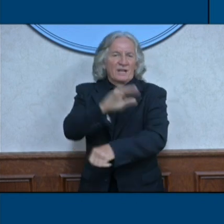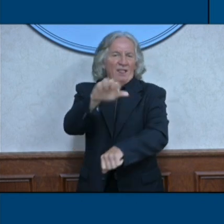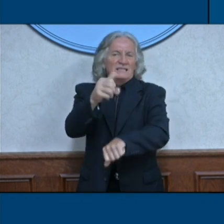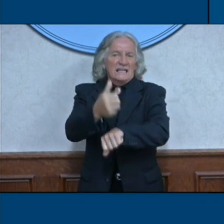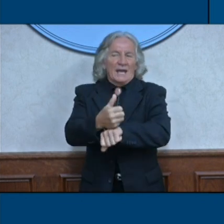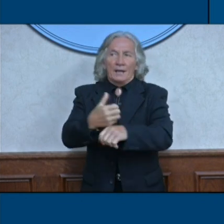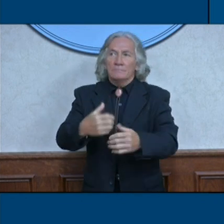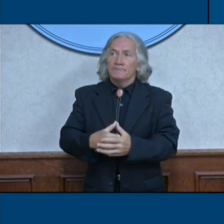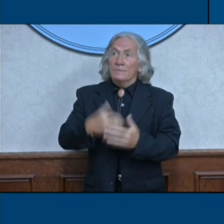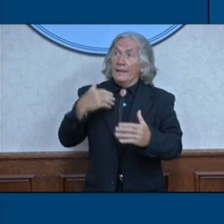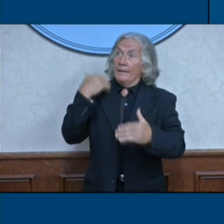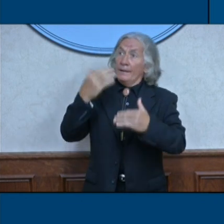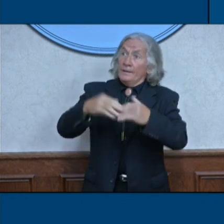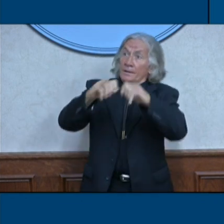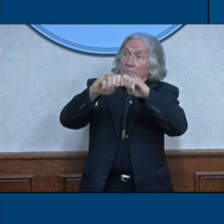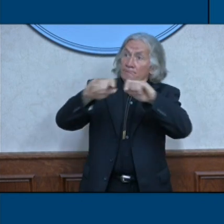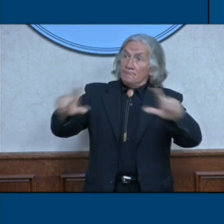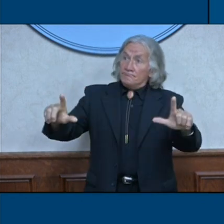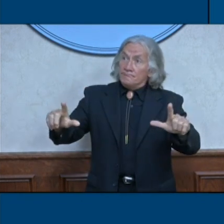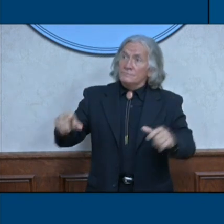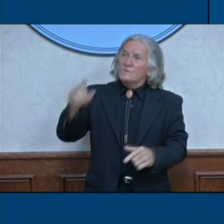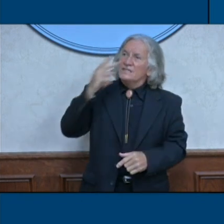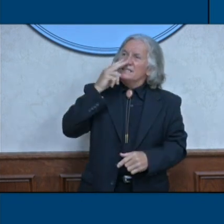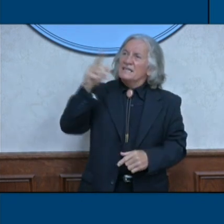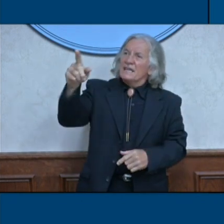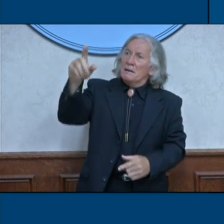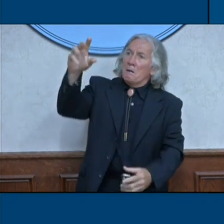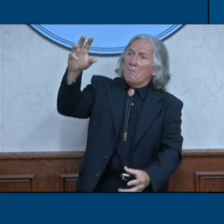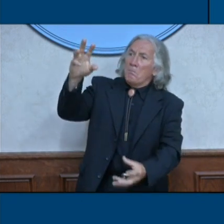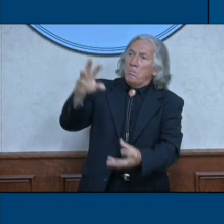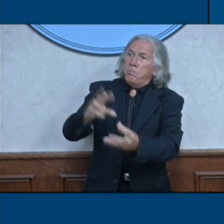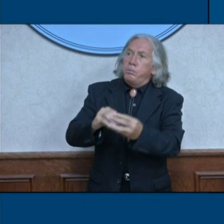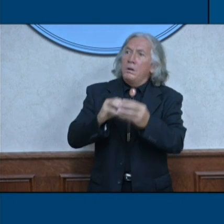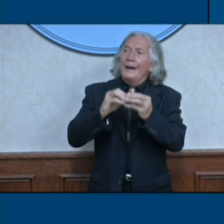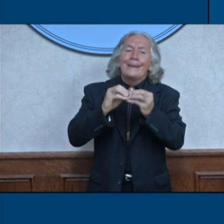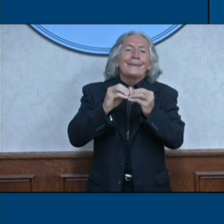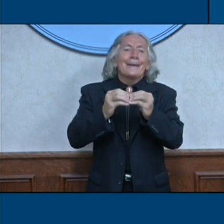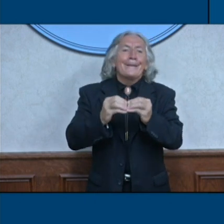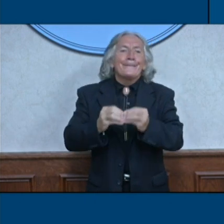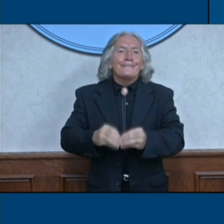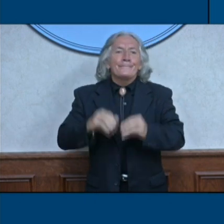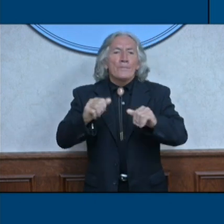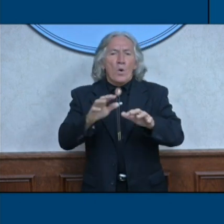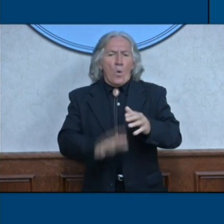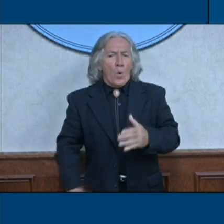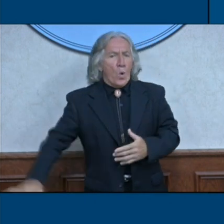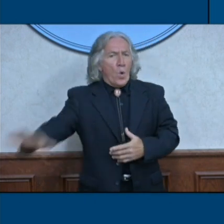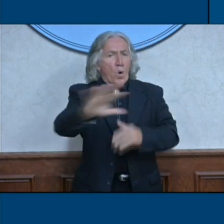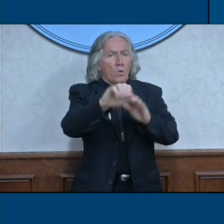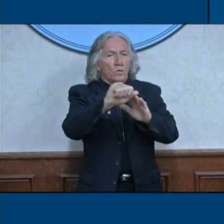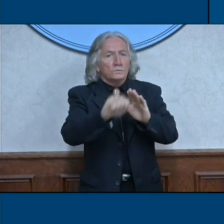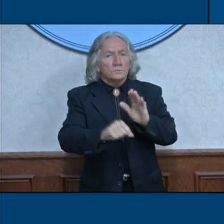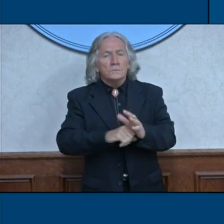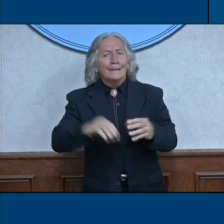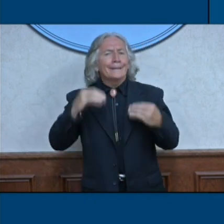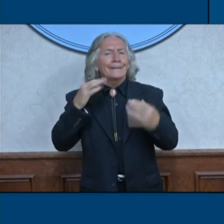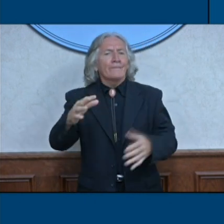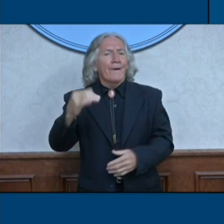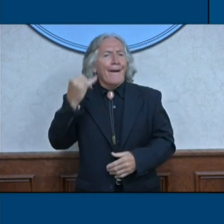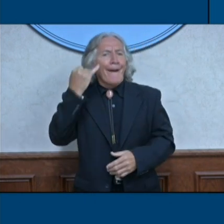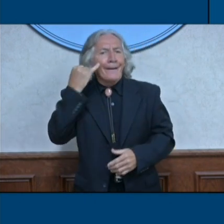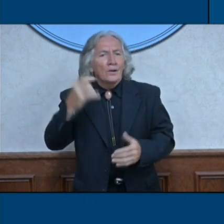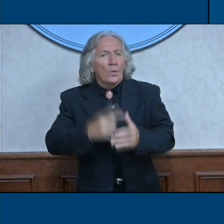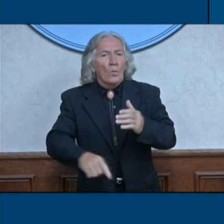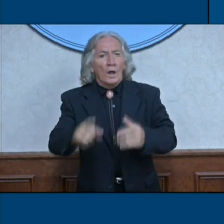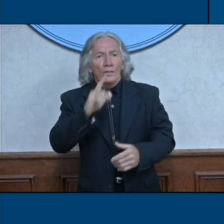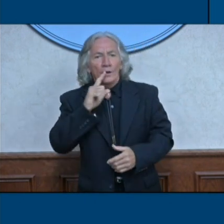set up. On the next slide, what you'll see is just really a compilation of some numbers there across the state that gives you an idea of what